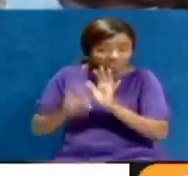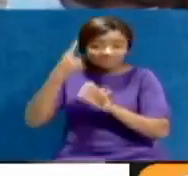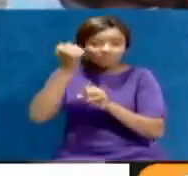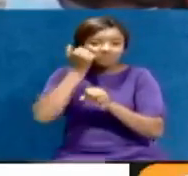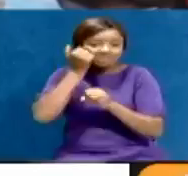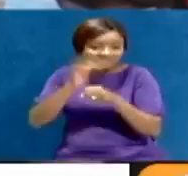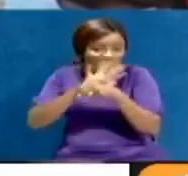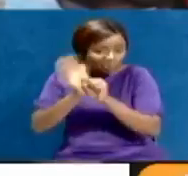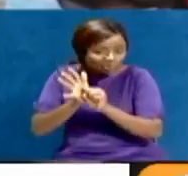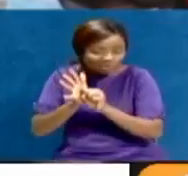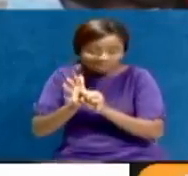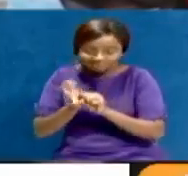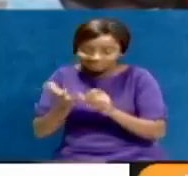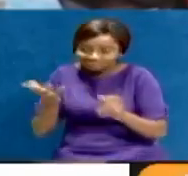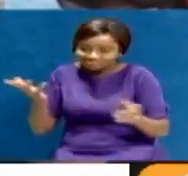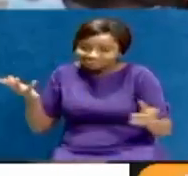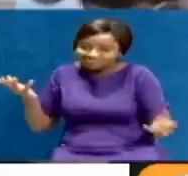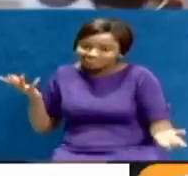protocols